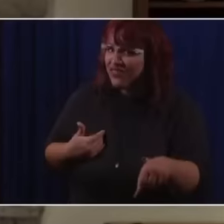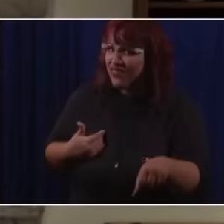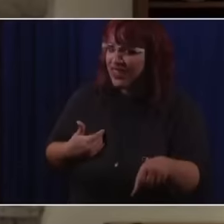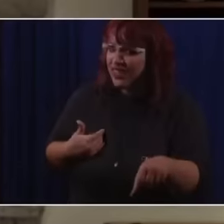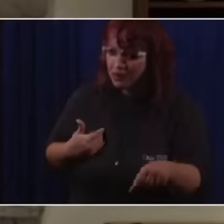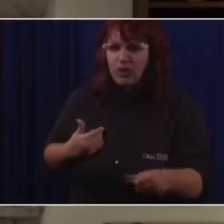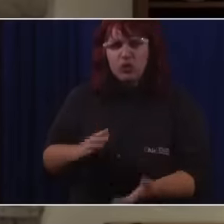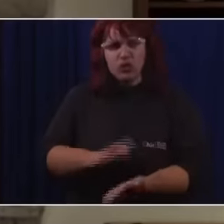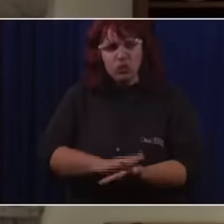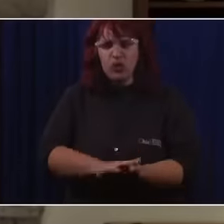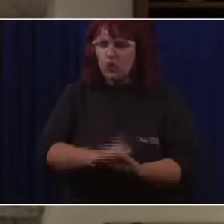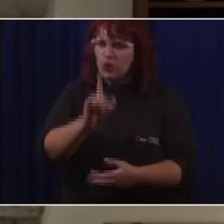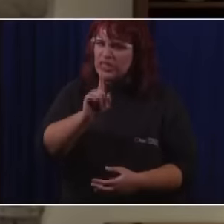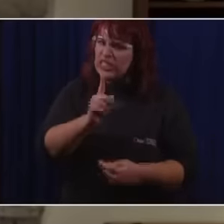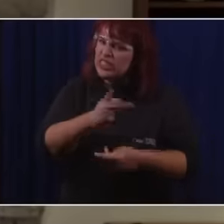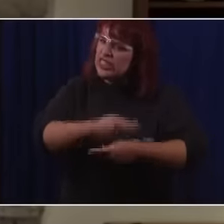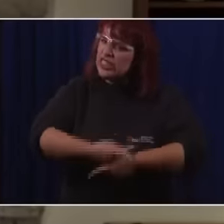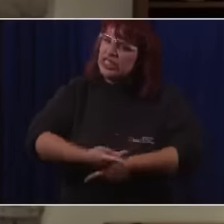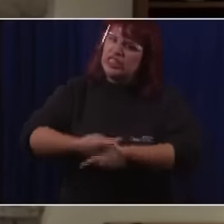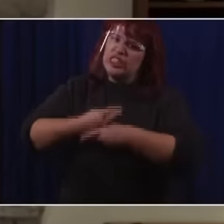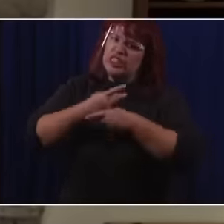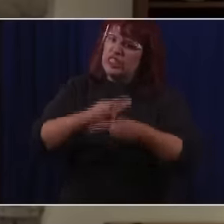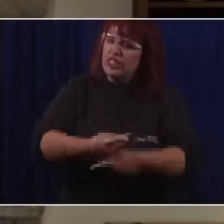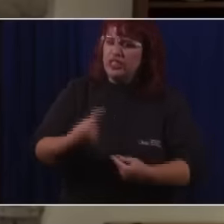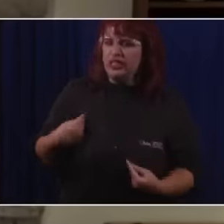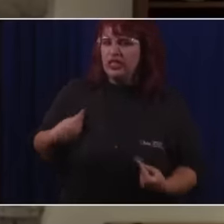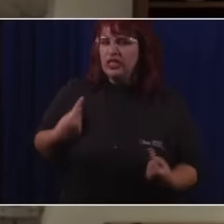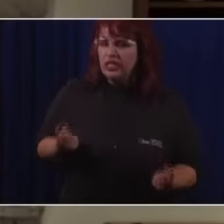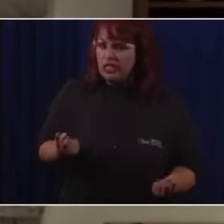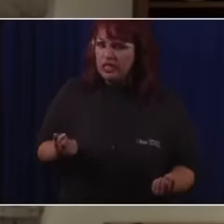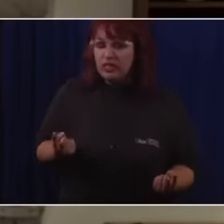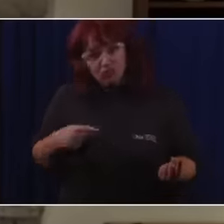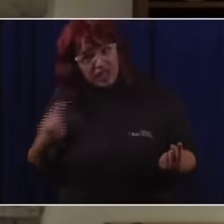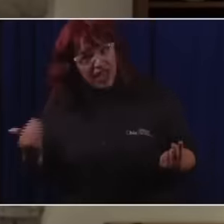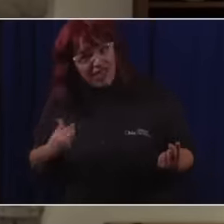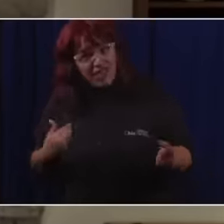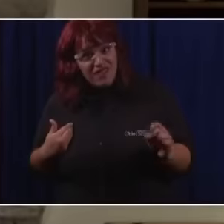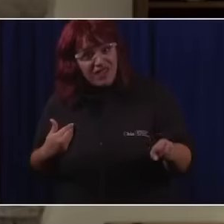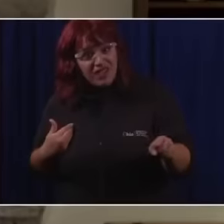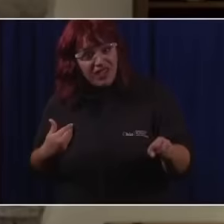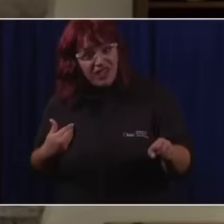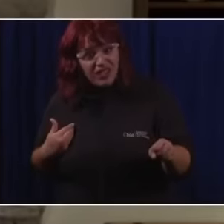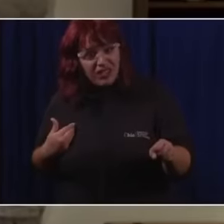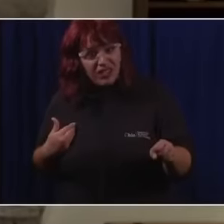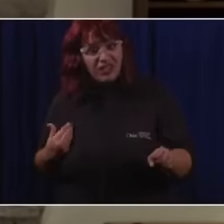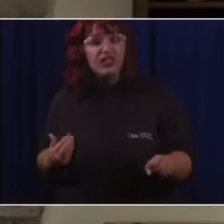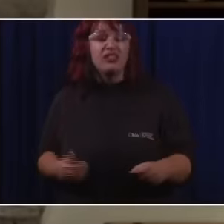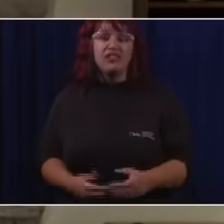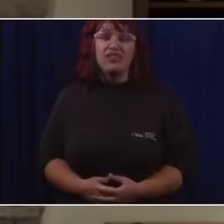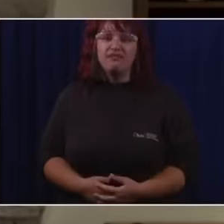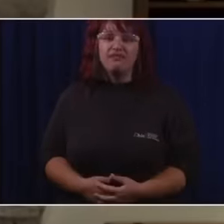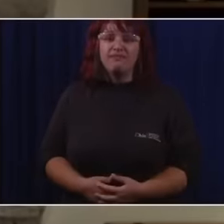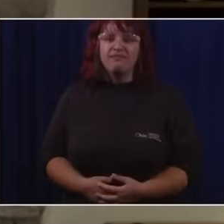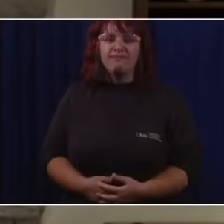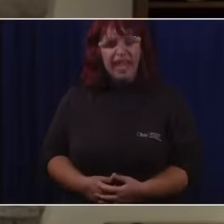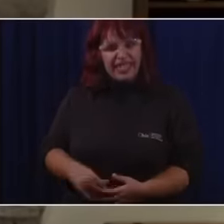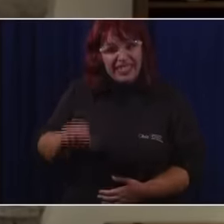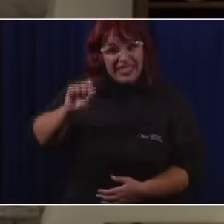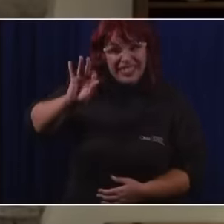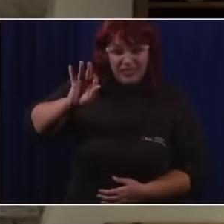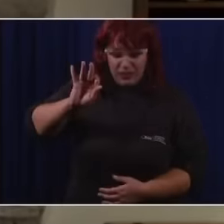person. Still, there is always some risk. And there's a particular risk when the